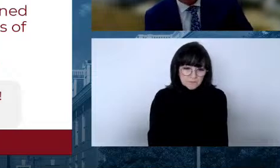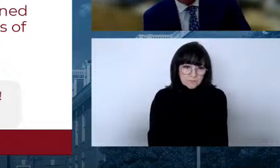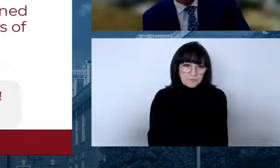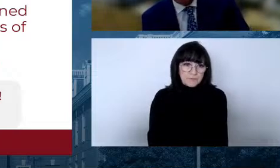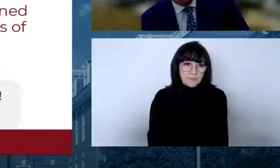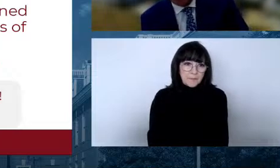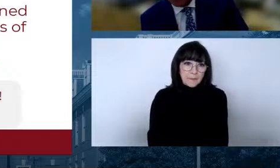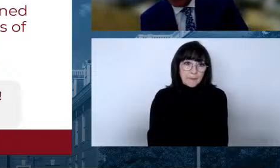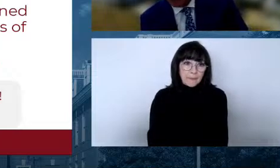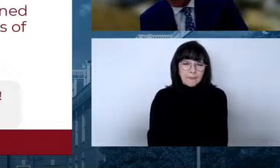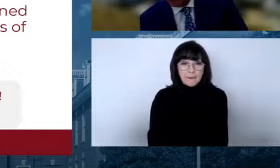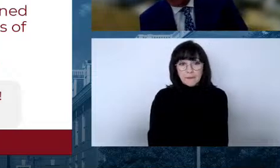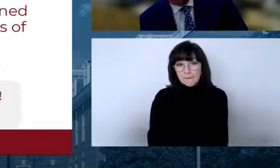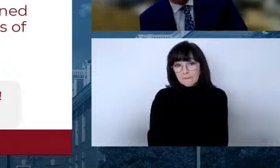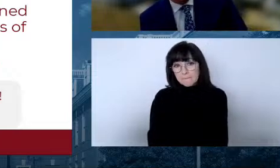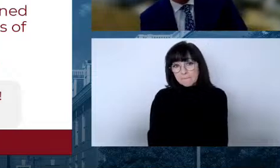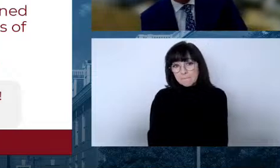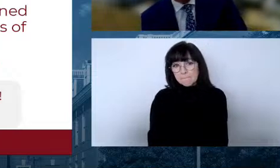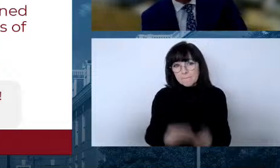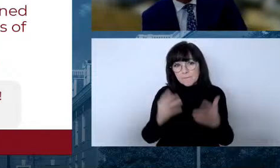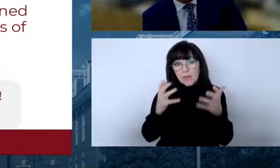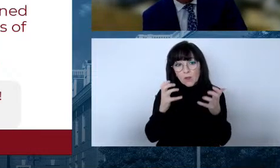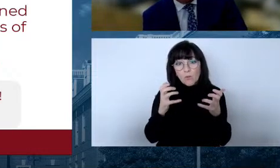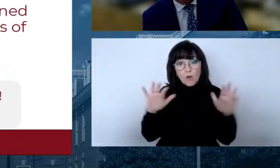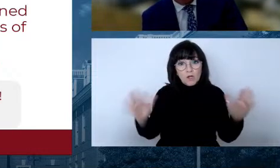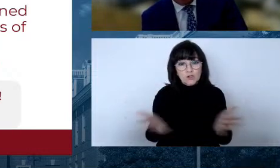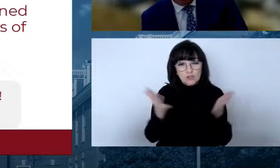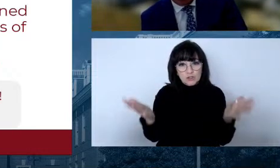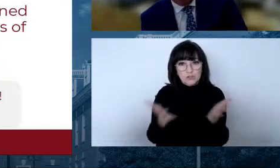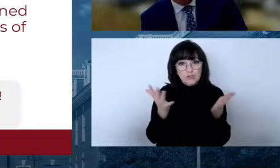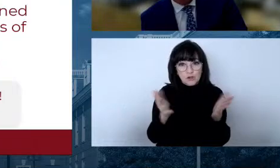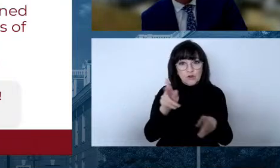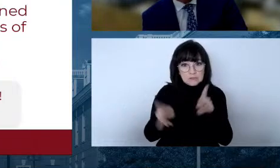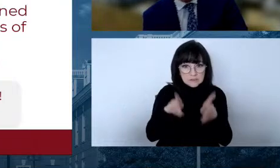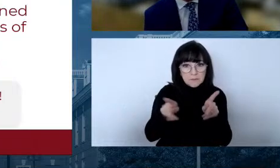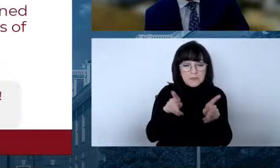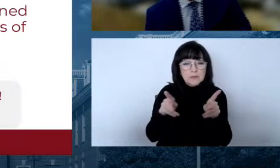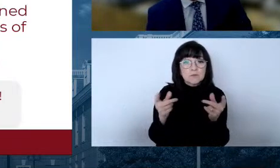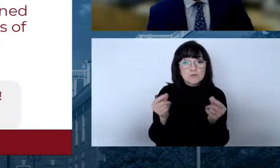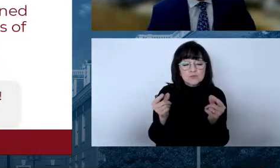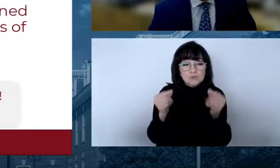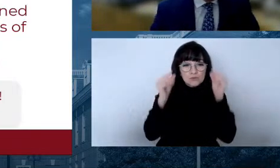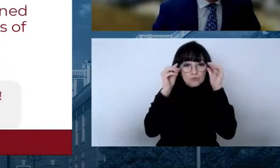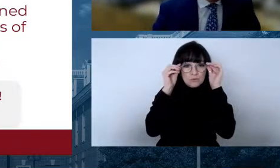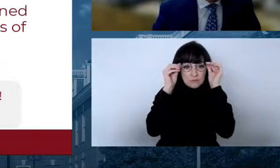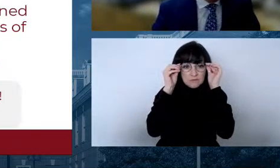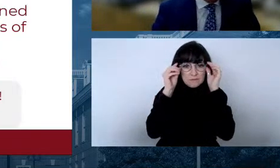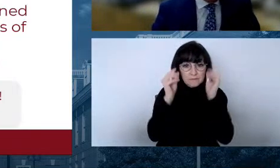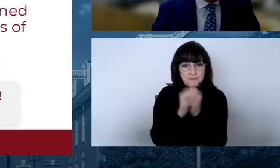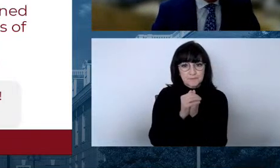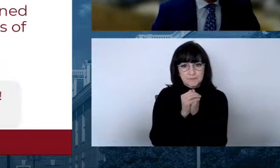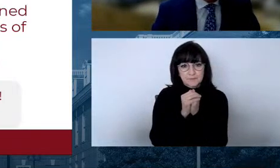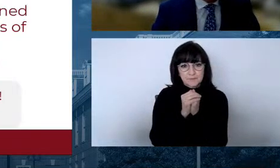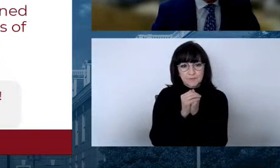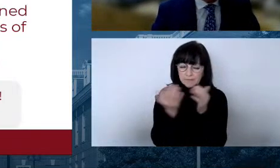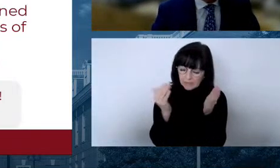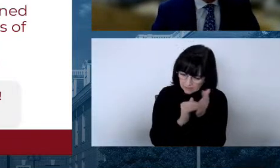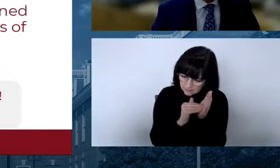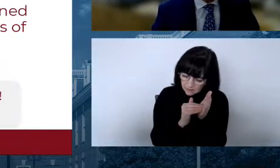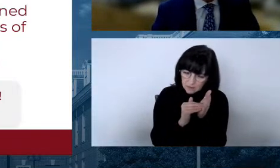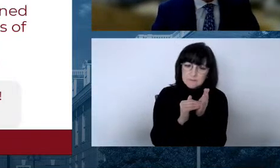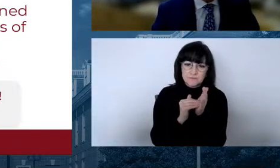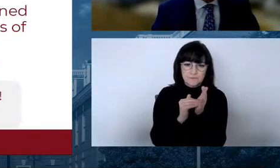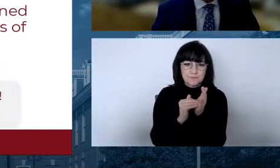that we want to encourage people to do is to, again, as others have said,